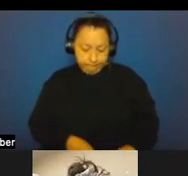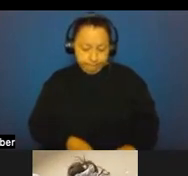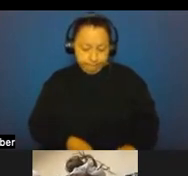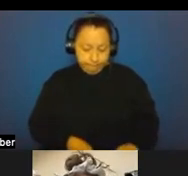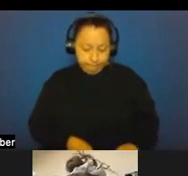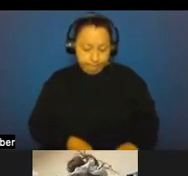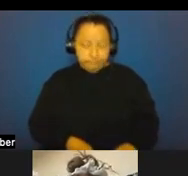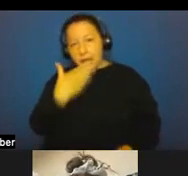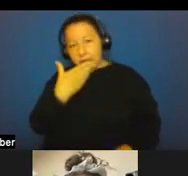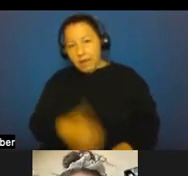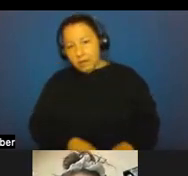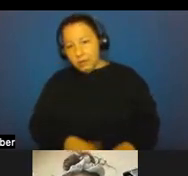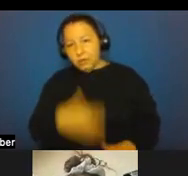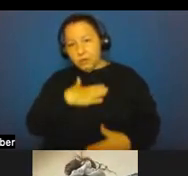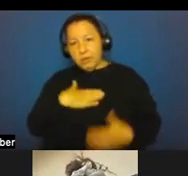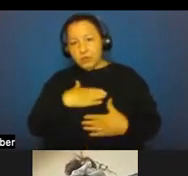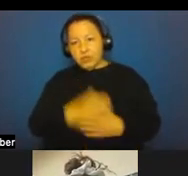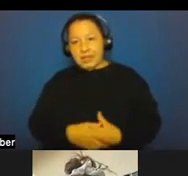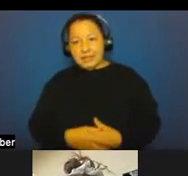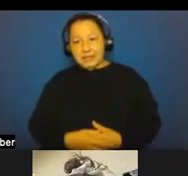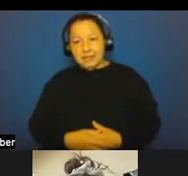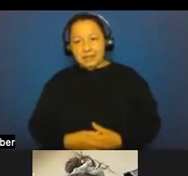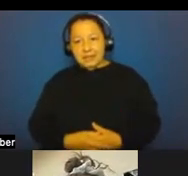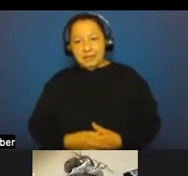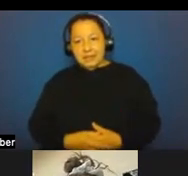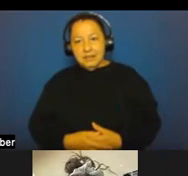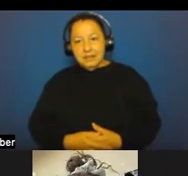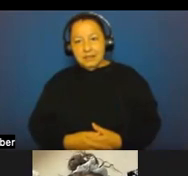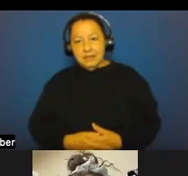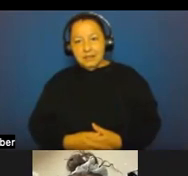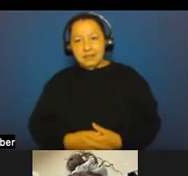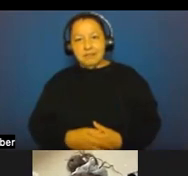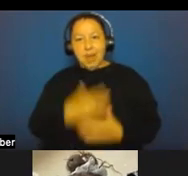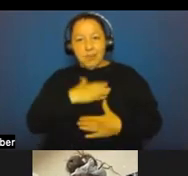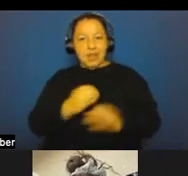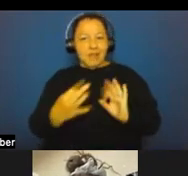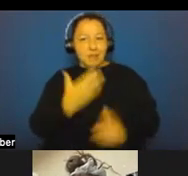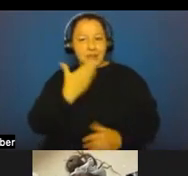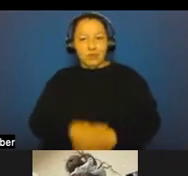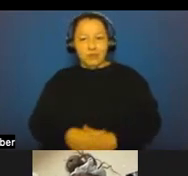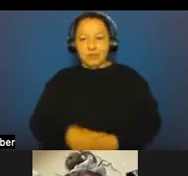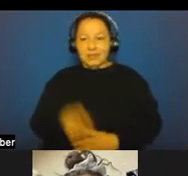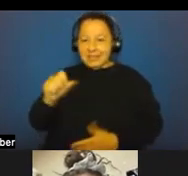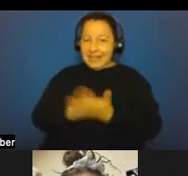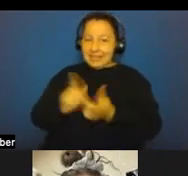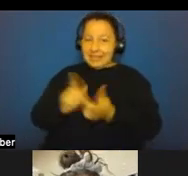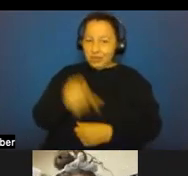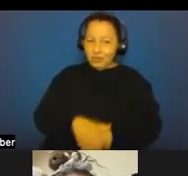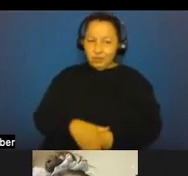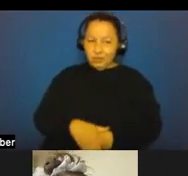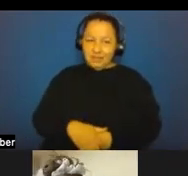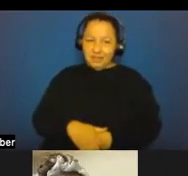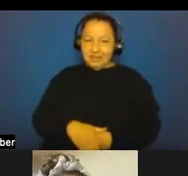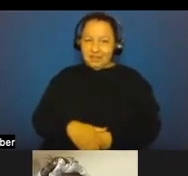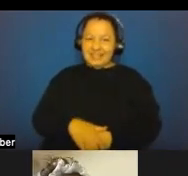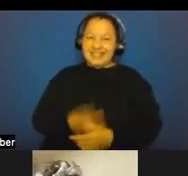Thank you though, I appreciate the feedback. Yeah, and it's nice to meet you. I didn't even. Nice to meet you